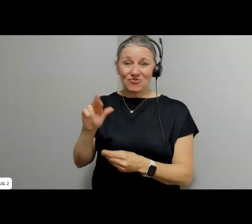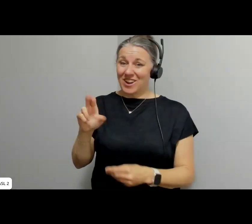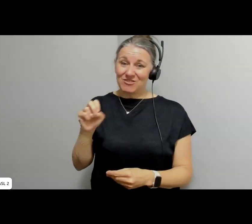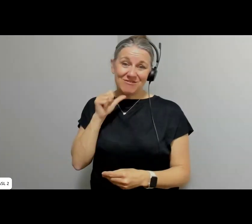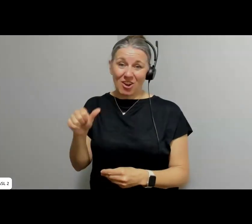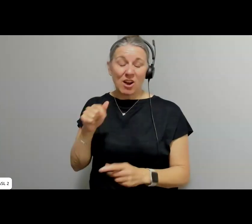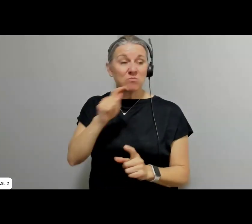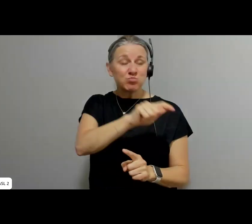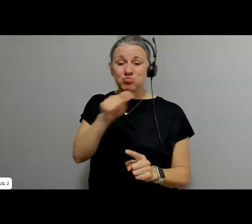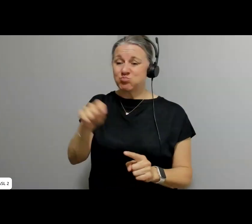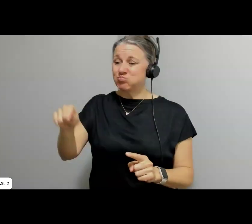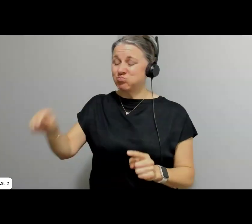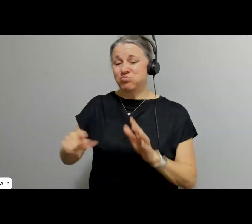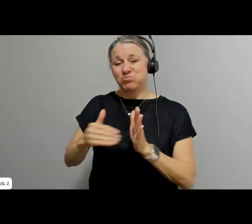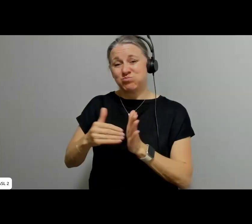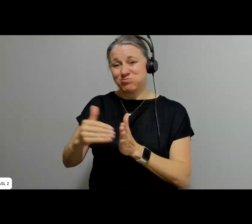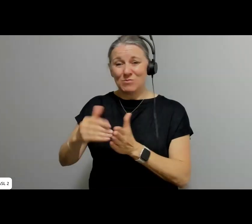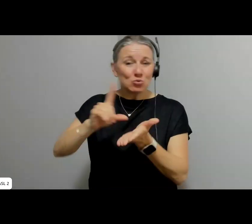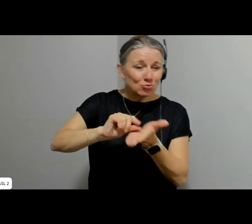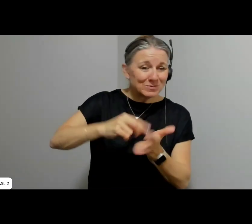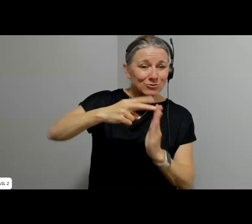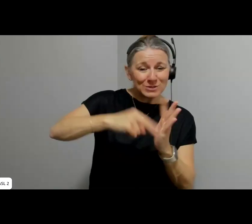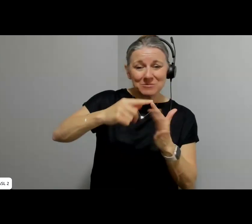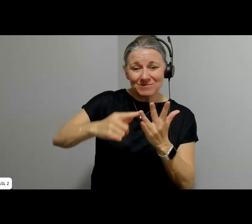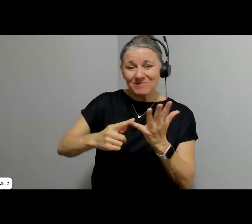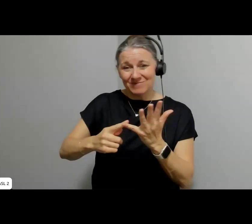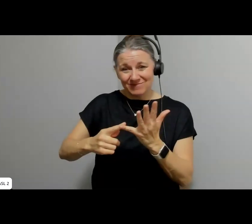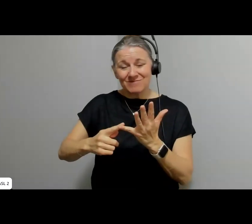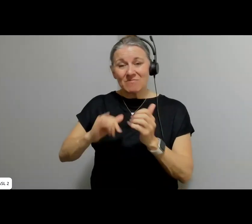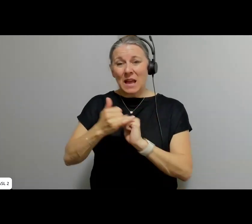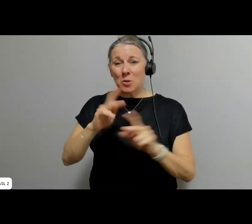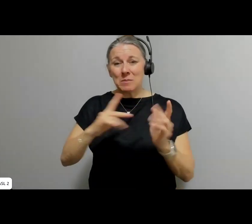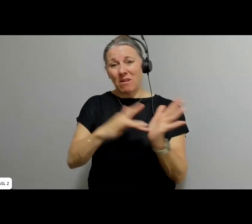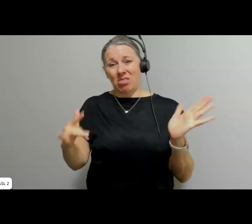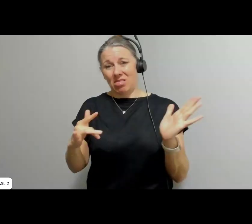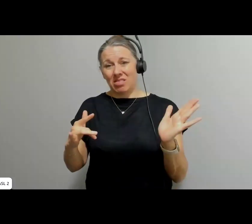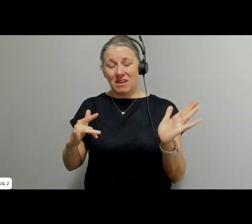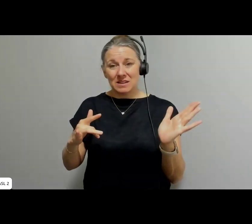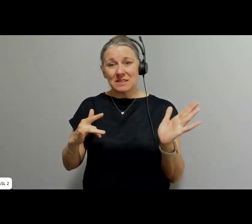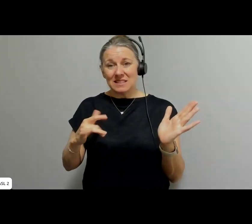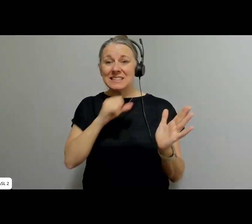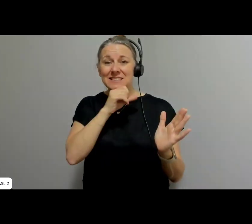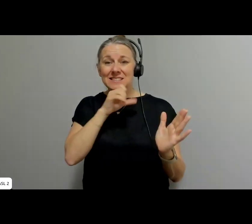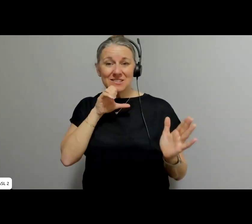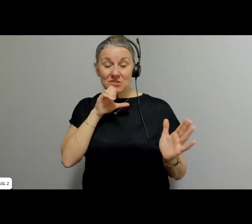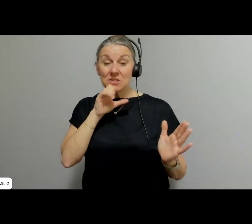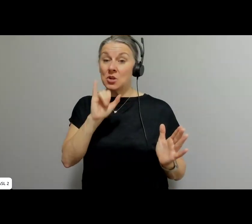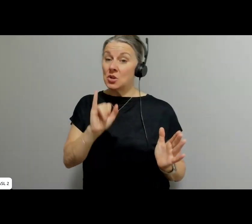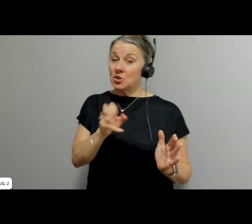older Canadians. And Judy wants her experience to be known. She